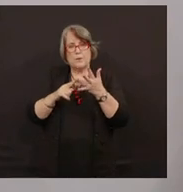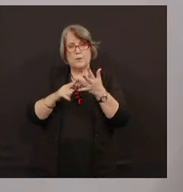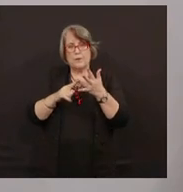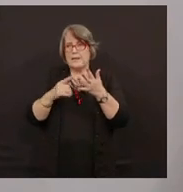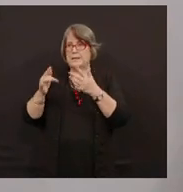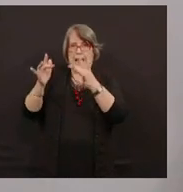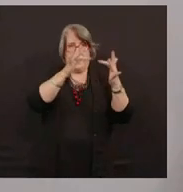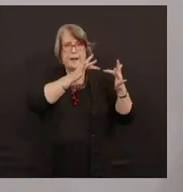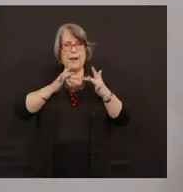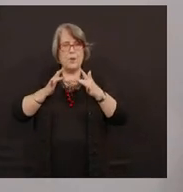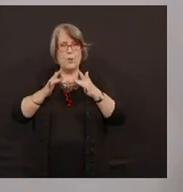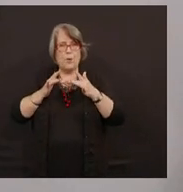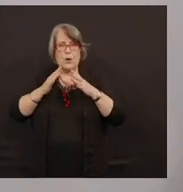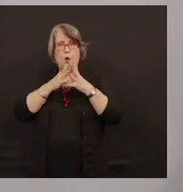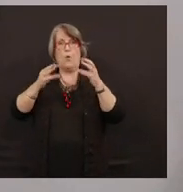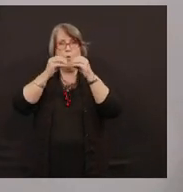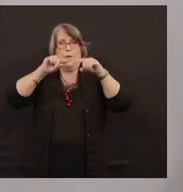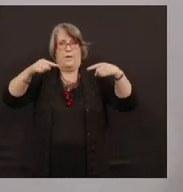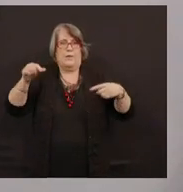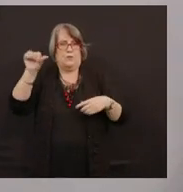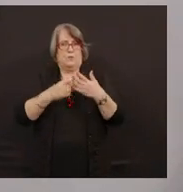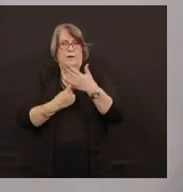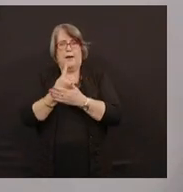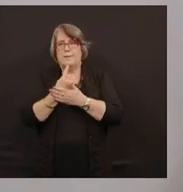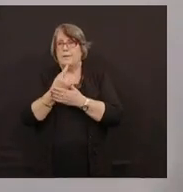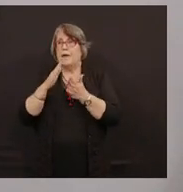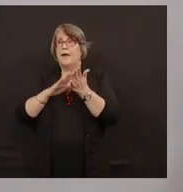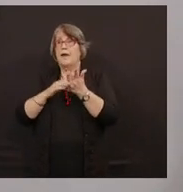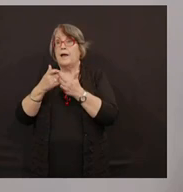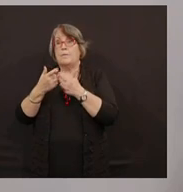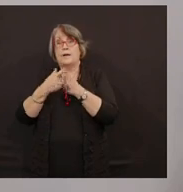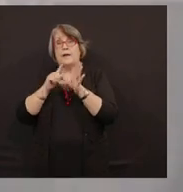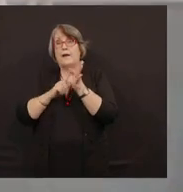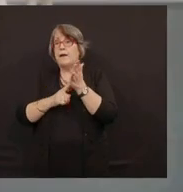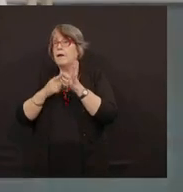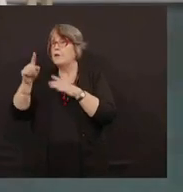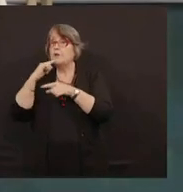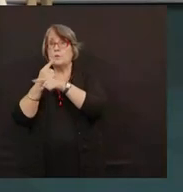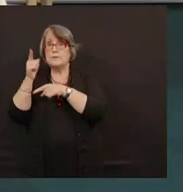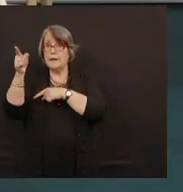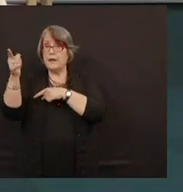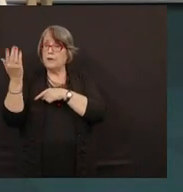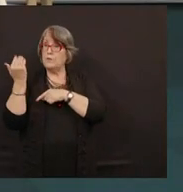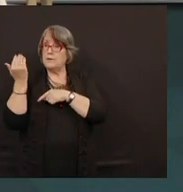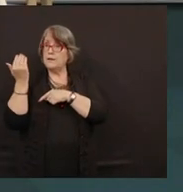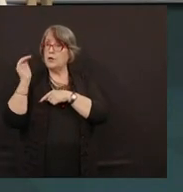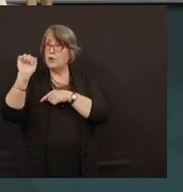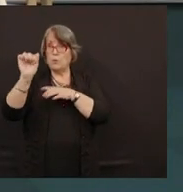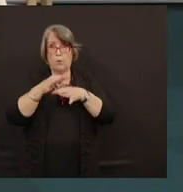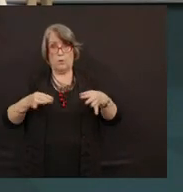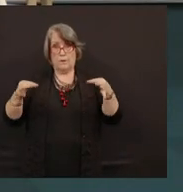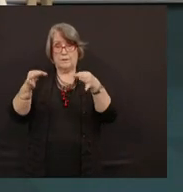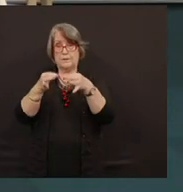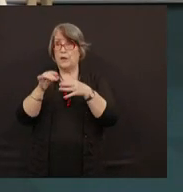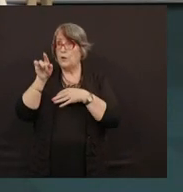there's a network or a web of things that need to be going on. And Michaela, you were just saying about your